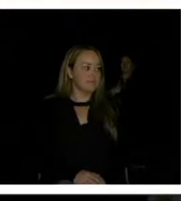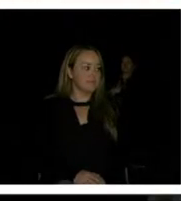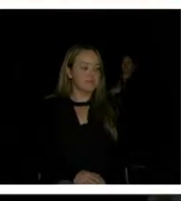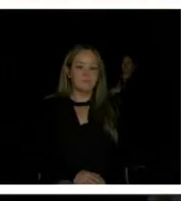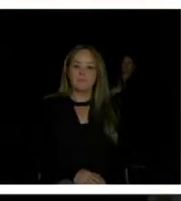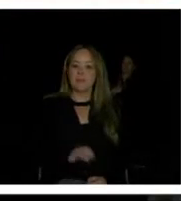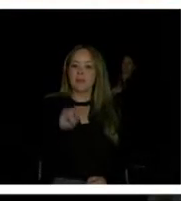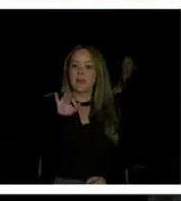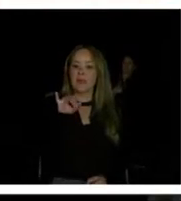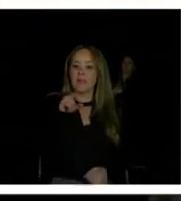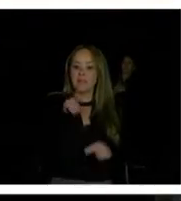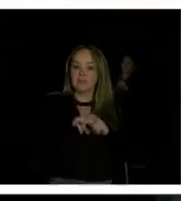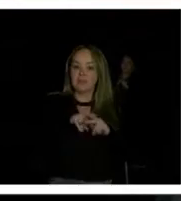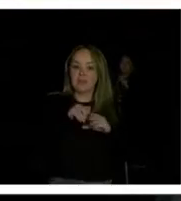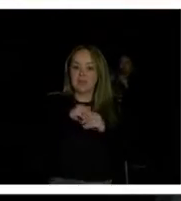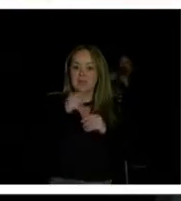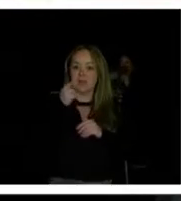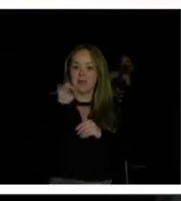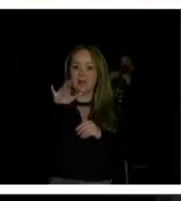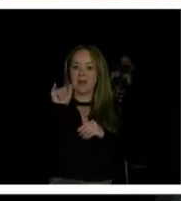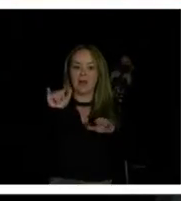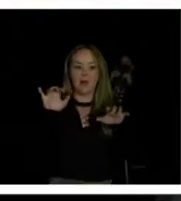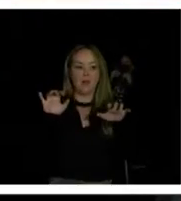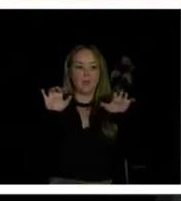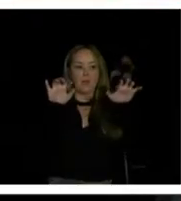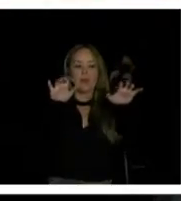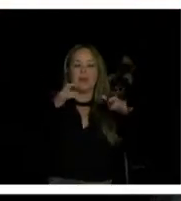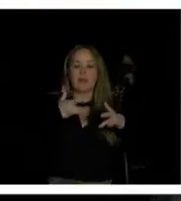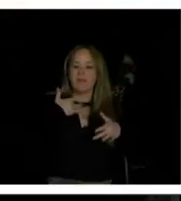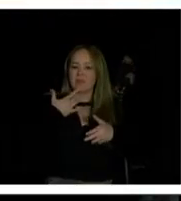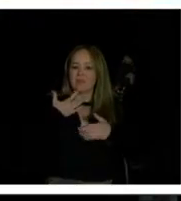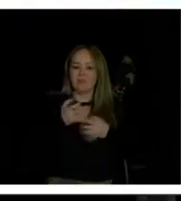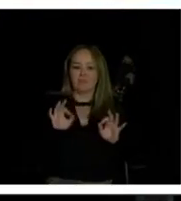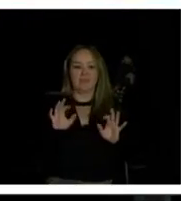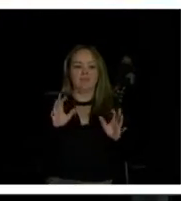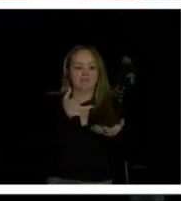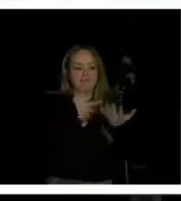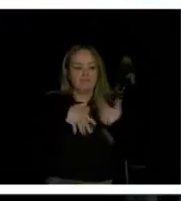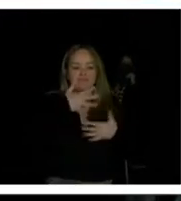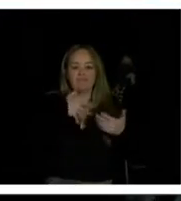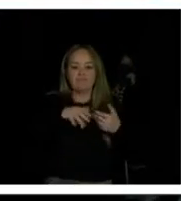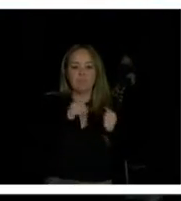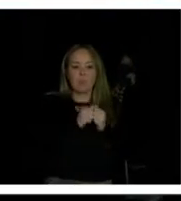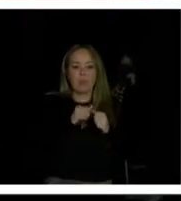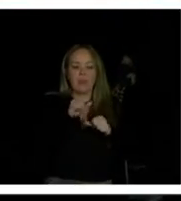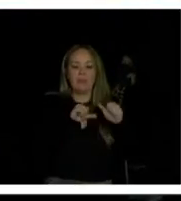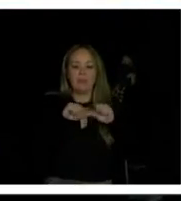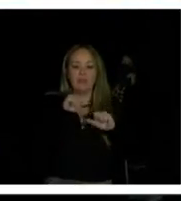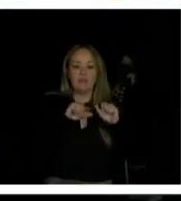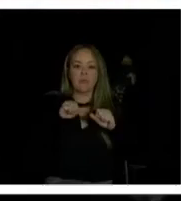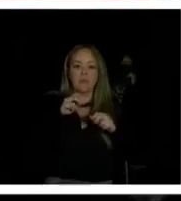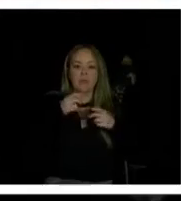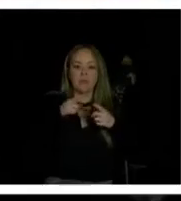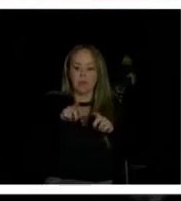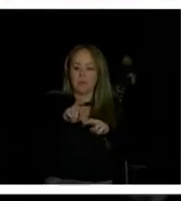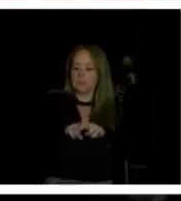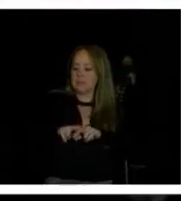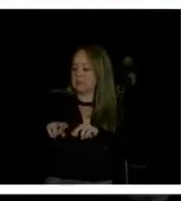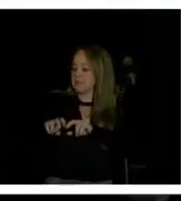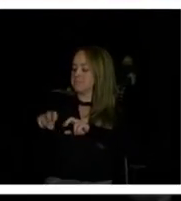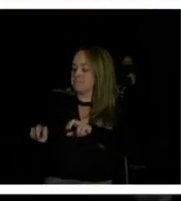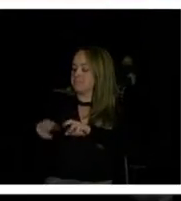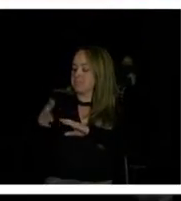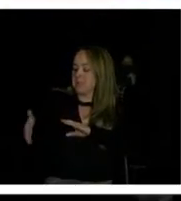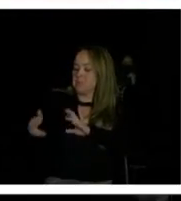And if you're sitting in the gallery, feel free to have conversations amongst yourselves while you're sitting with there next to your partner.